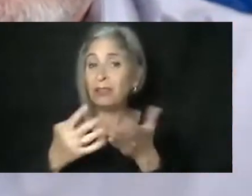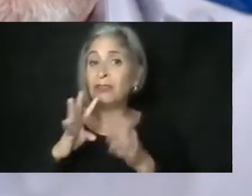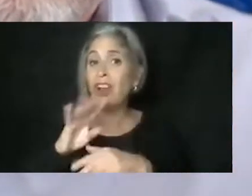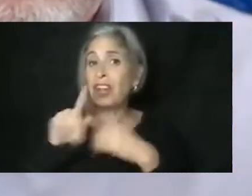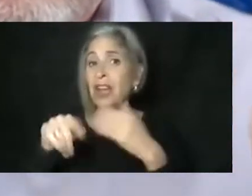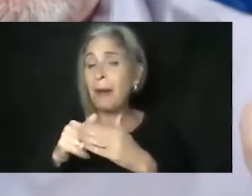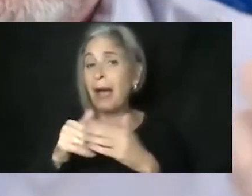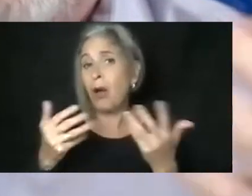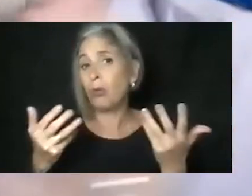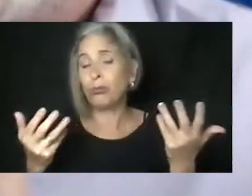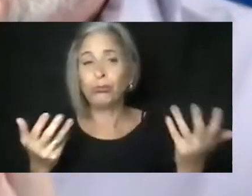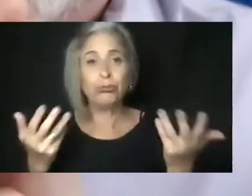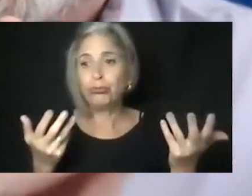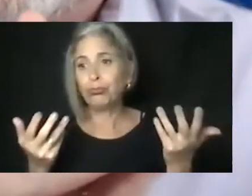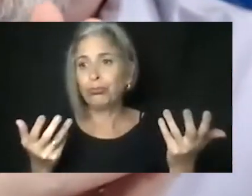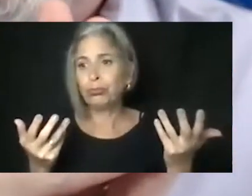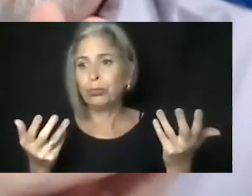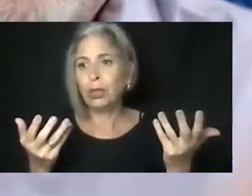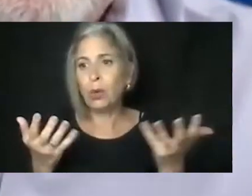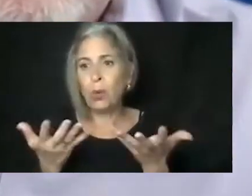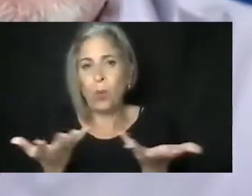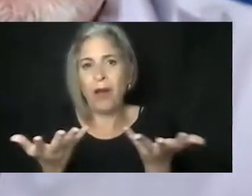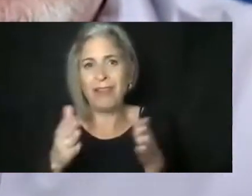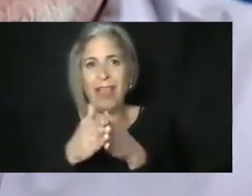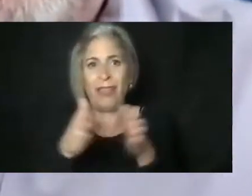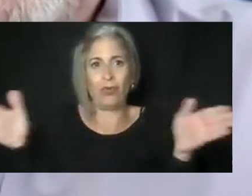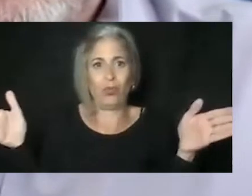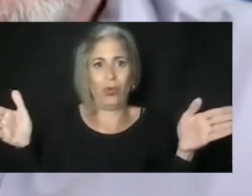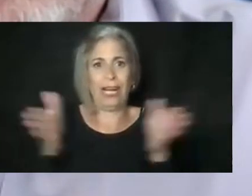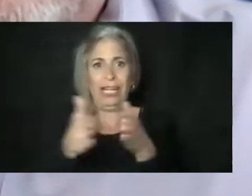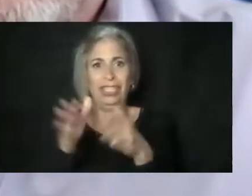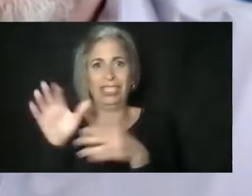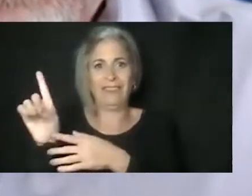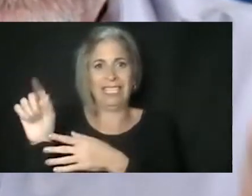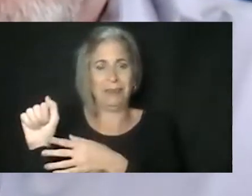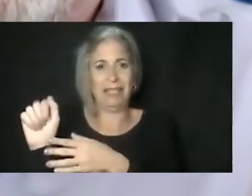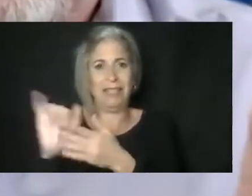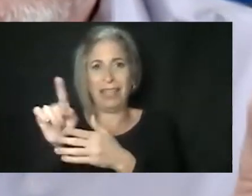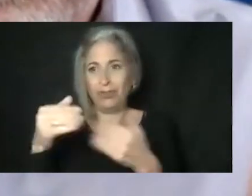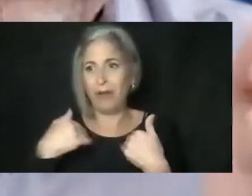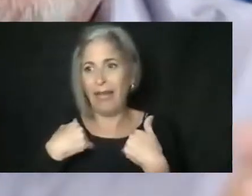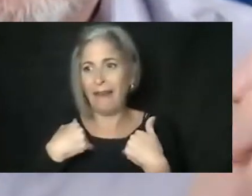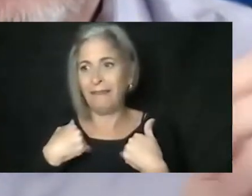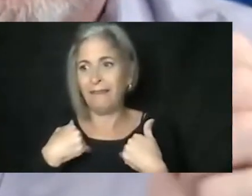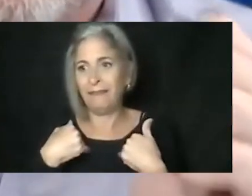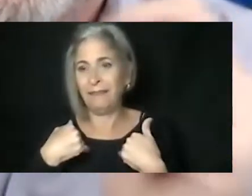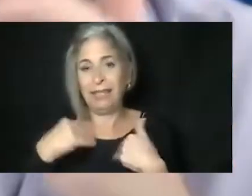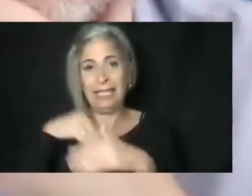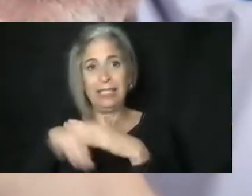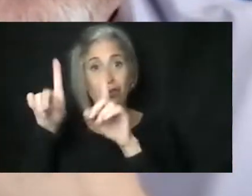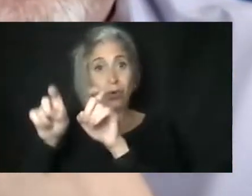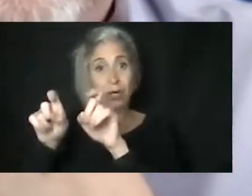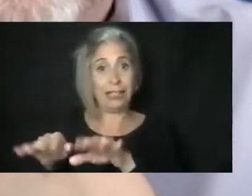like what are the different ranges of disabilities that you have among your